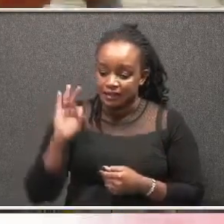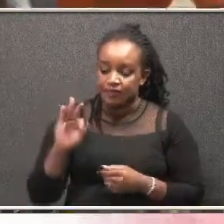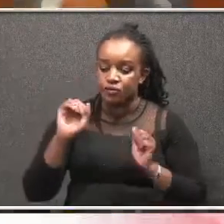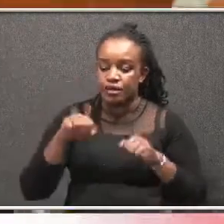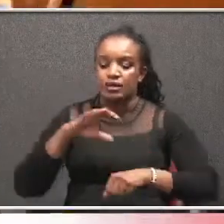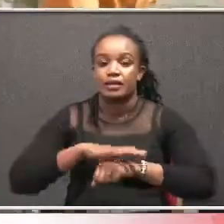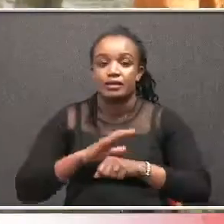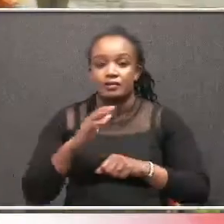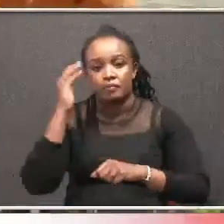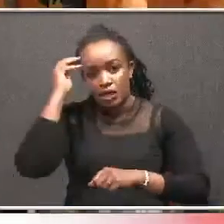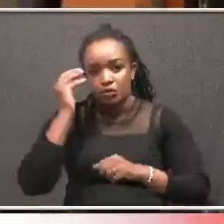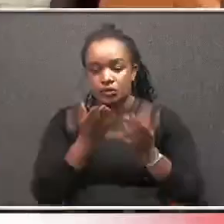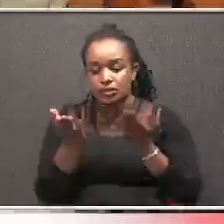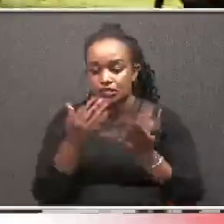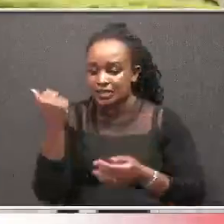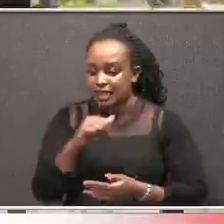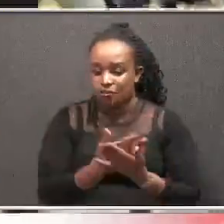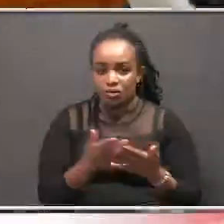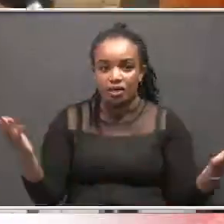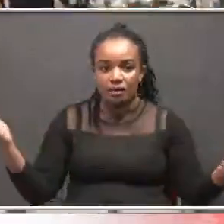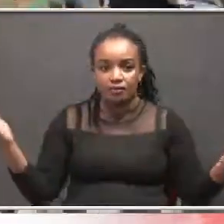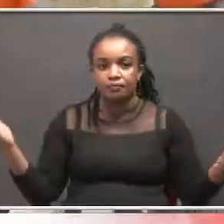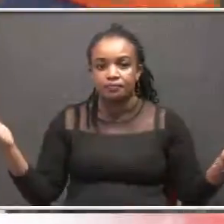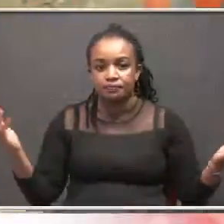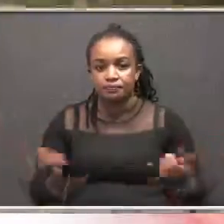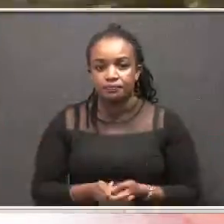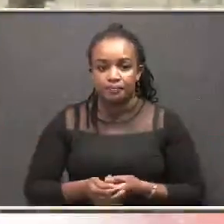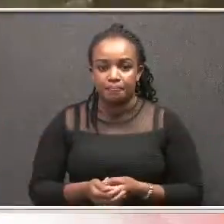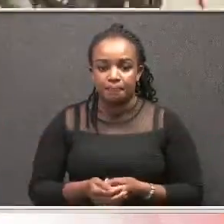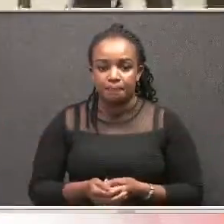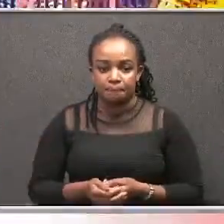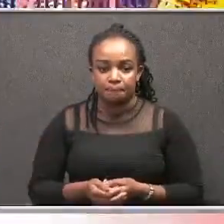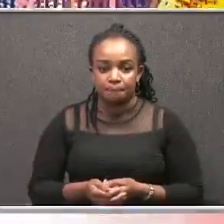Lavin Atieno, TV 47.